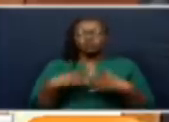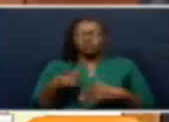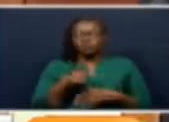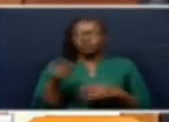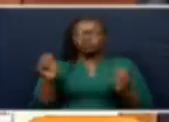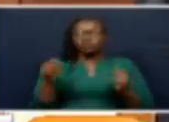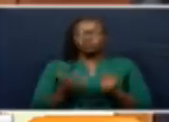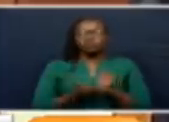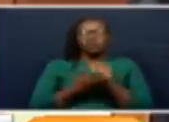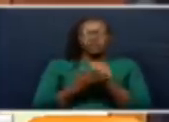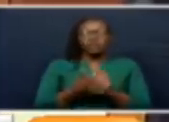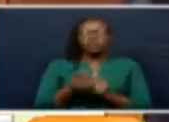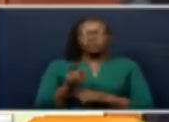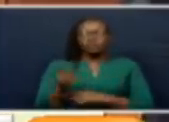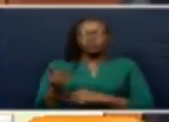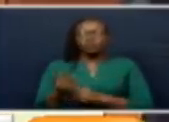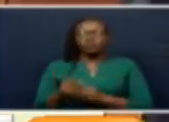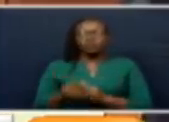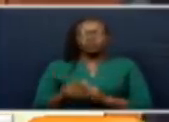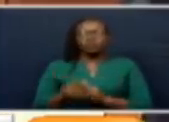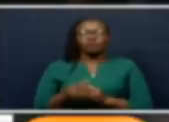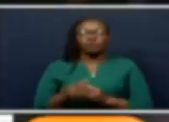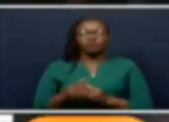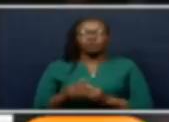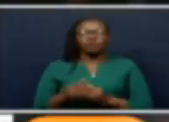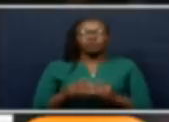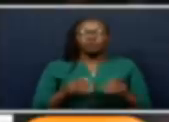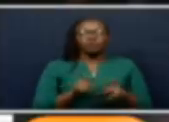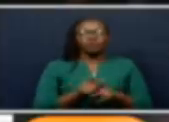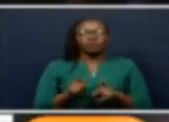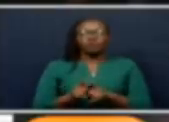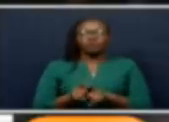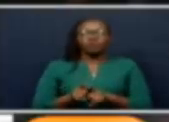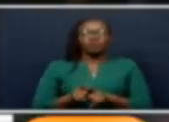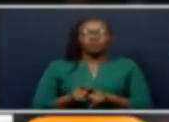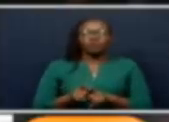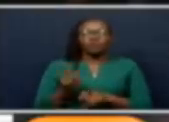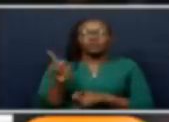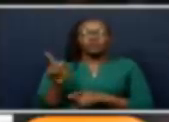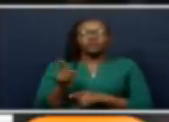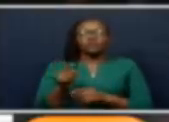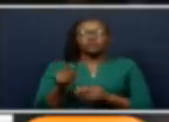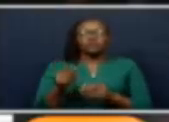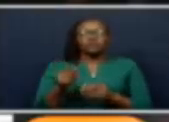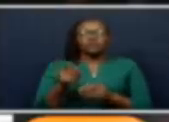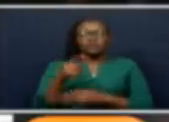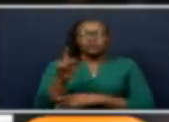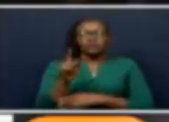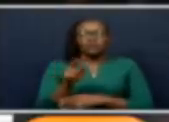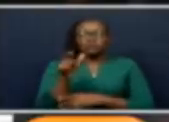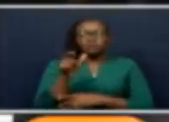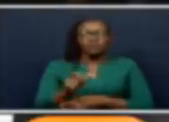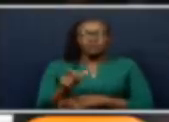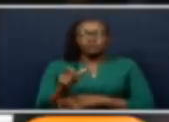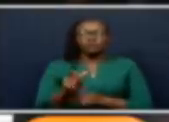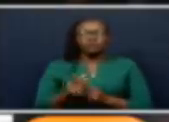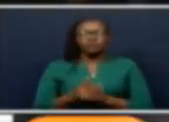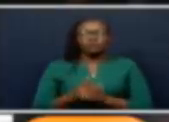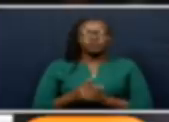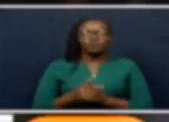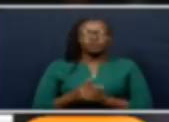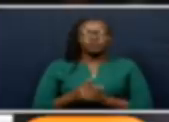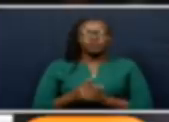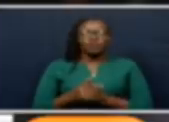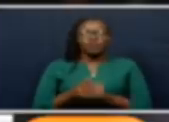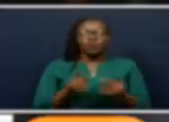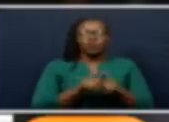He has brought in now Mbugua. Kinuthi Mbugua. Yeah. Yes. That is a right person. Yeah. Former AP commander. Absolutely. Former governor.